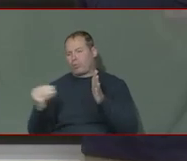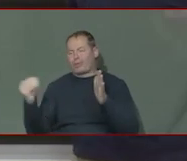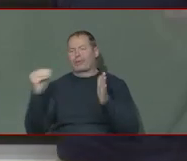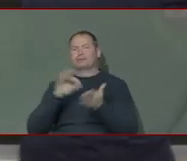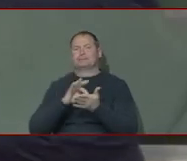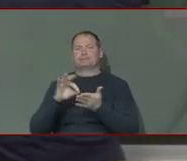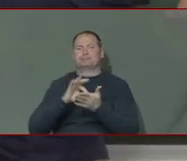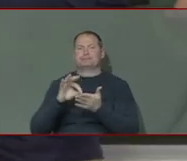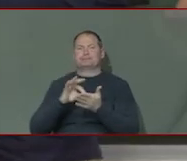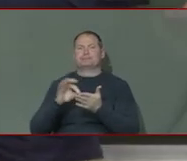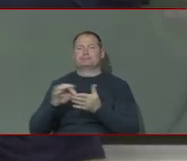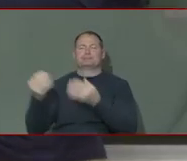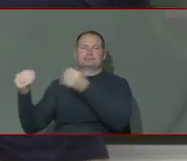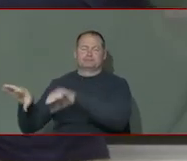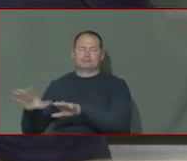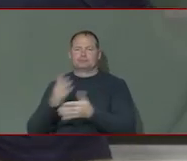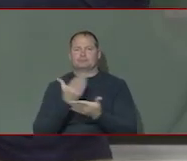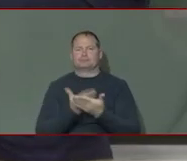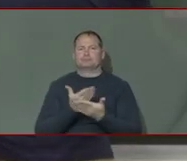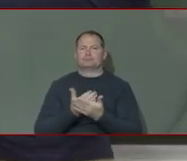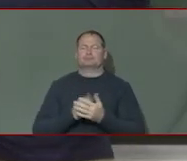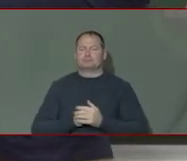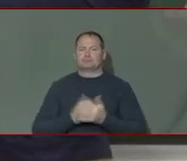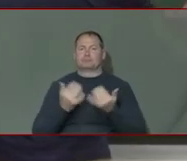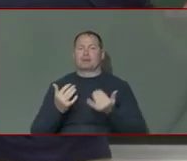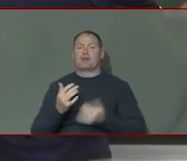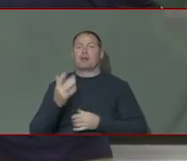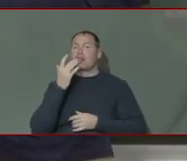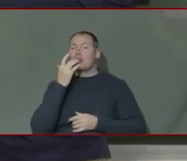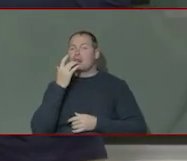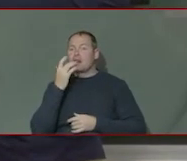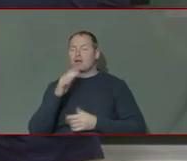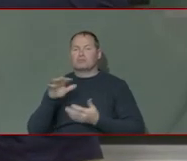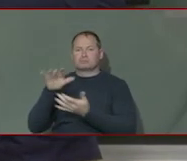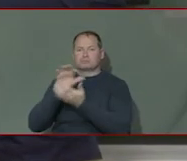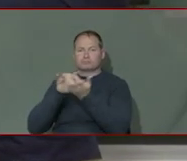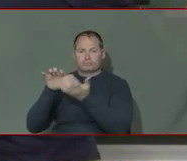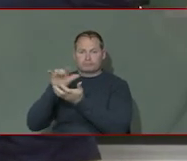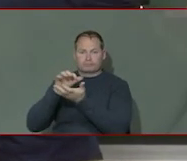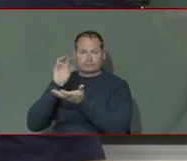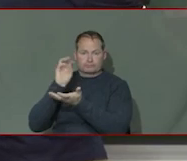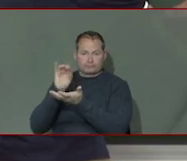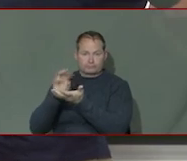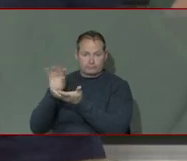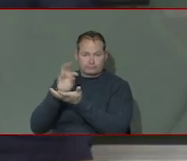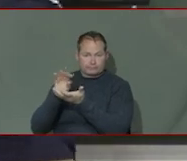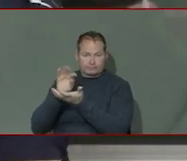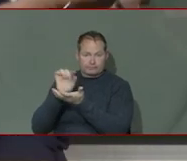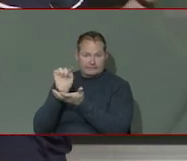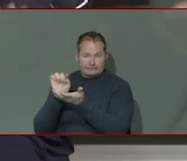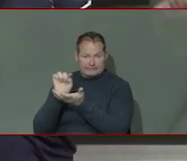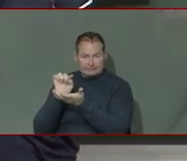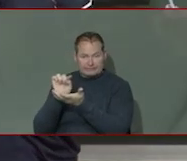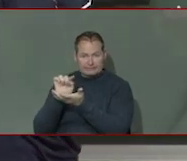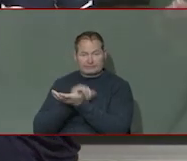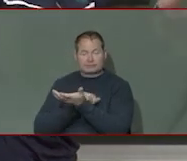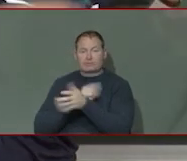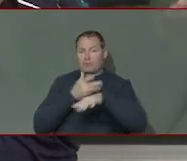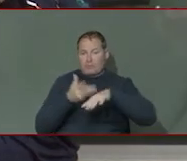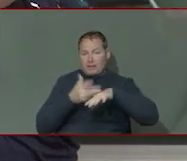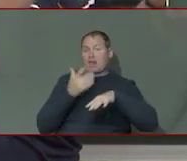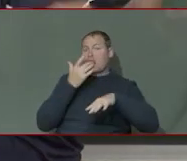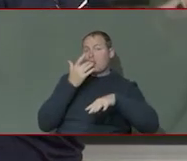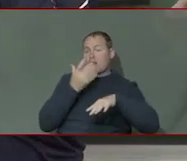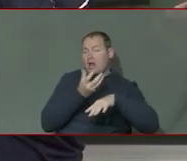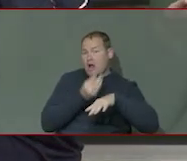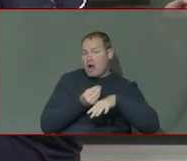here. So here the salts come in the afferent arteriole with the blood. The salt is in the blood, because blood always contains salt, either too